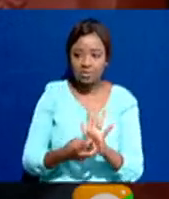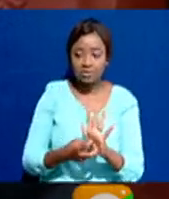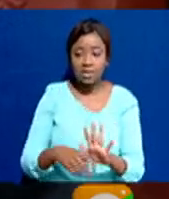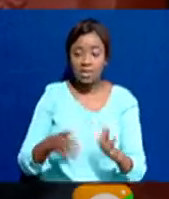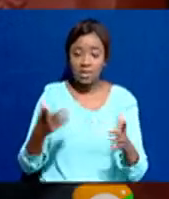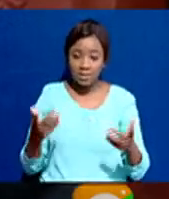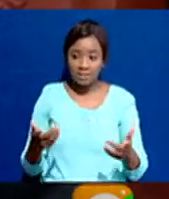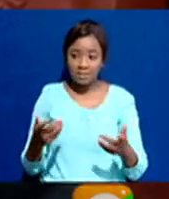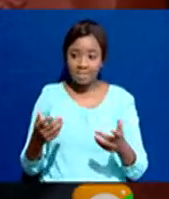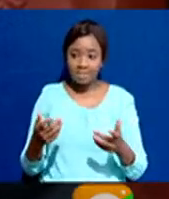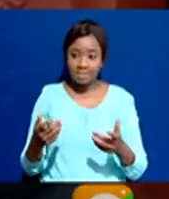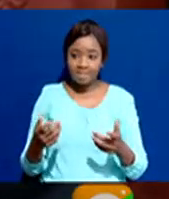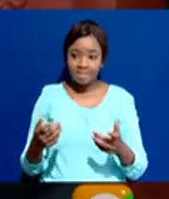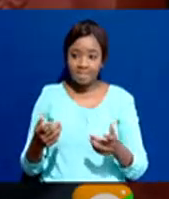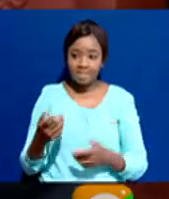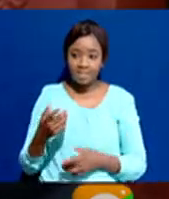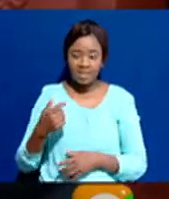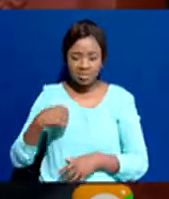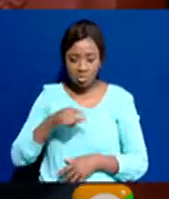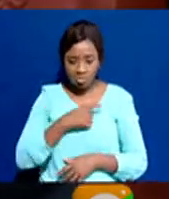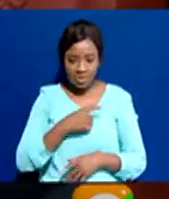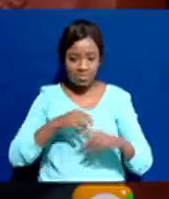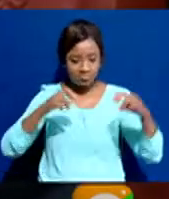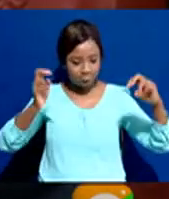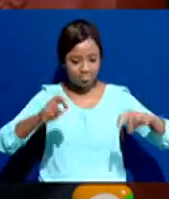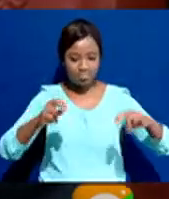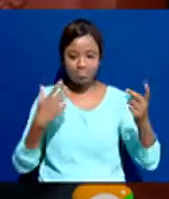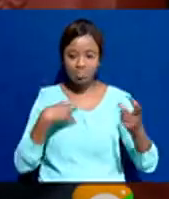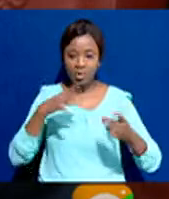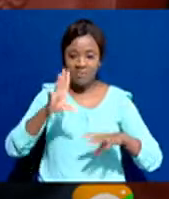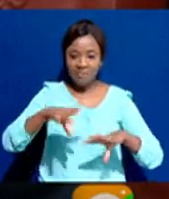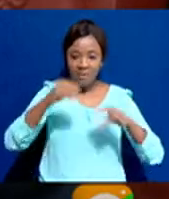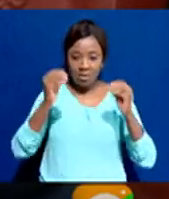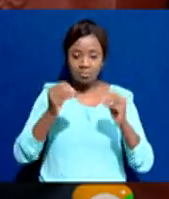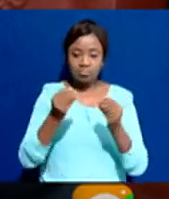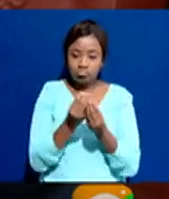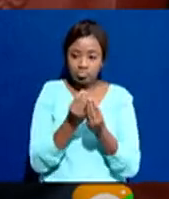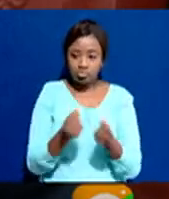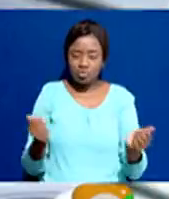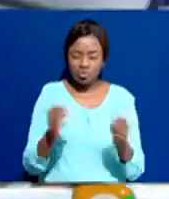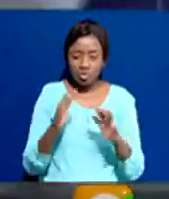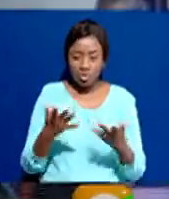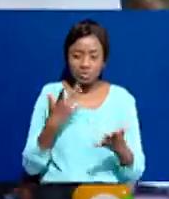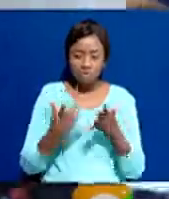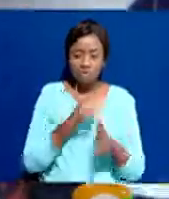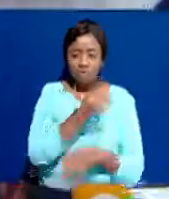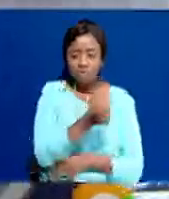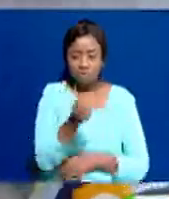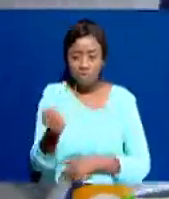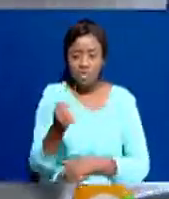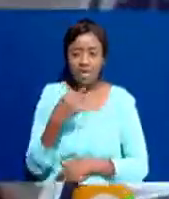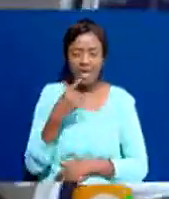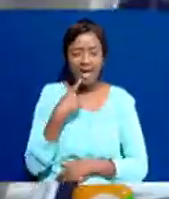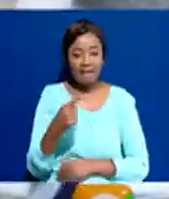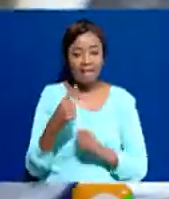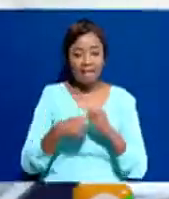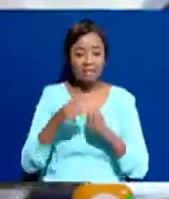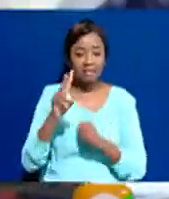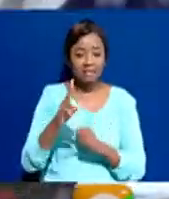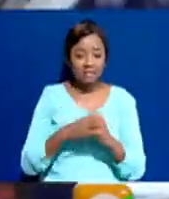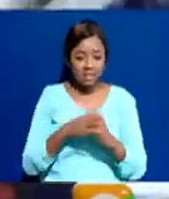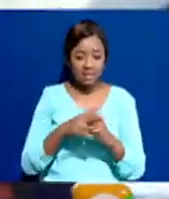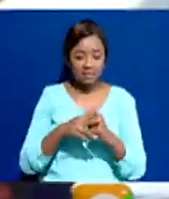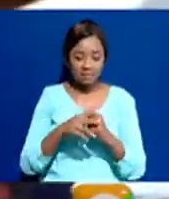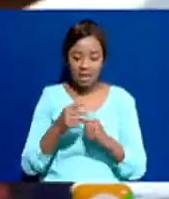Kenyans and we found a win-win solution. The solution was you could pay 167 million in cash, which the lenders